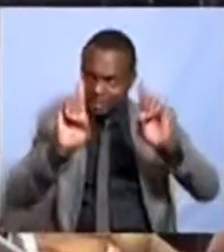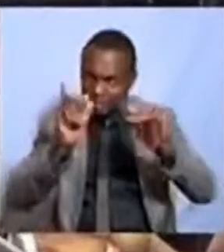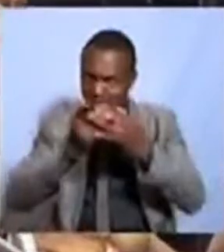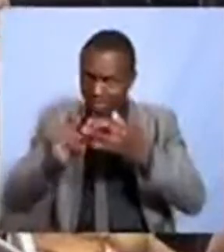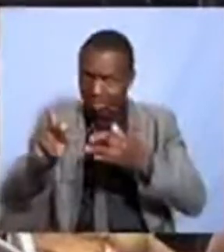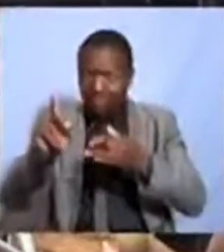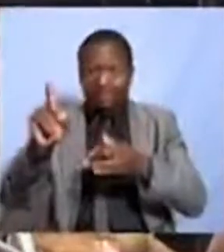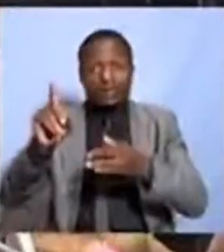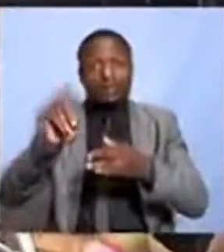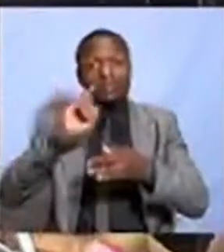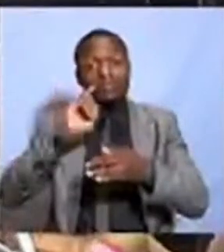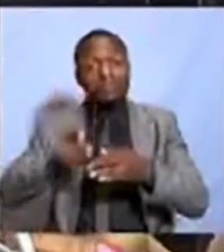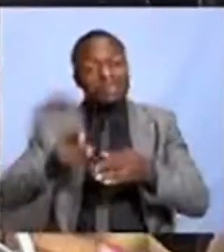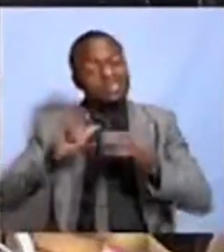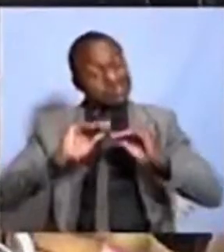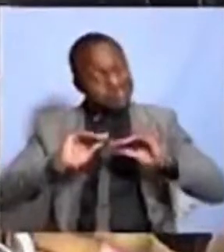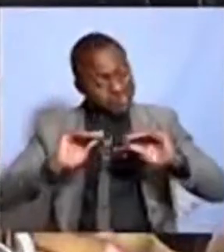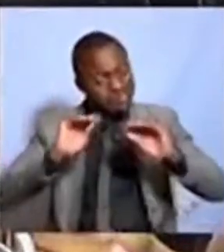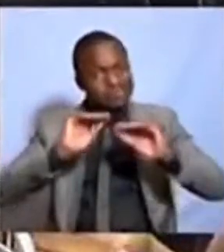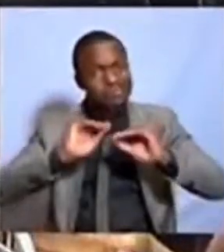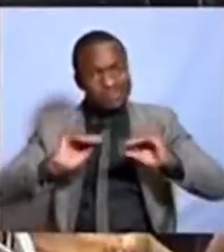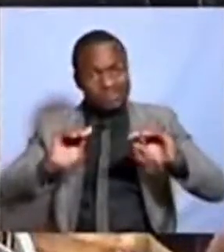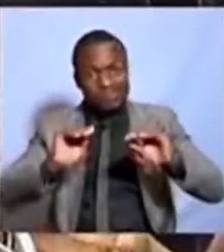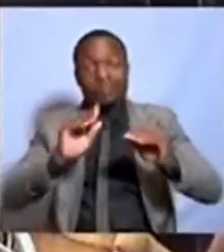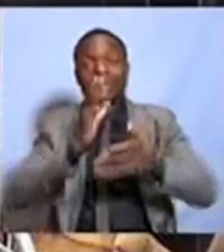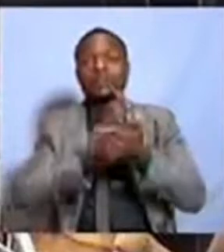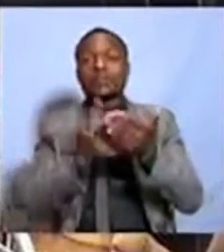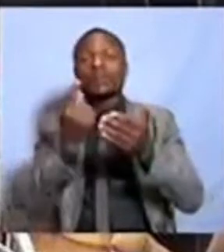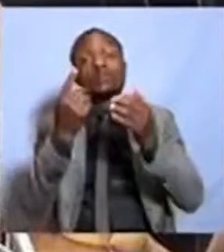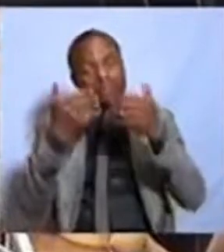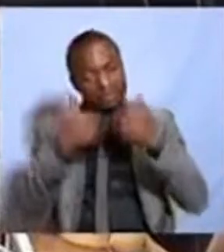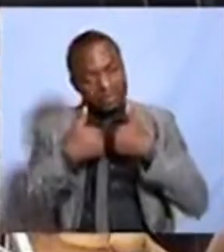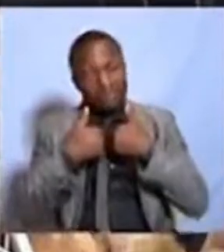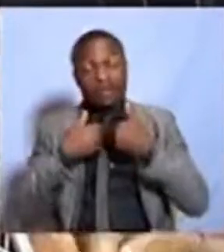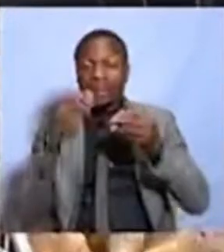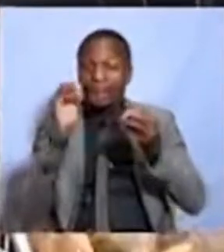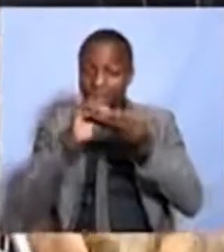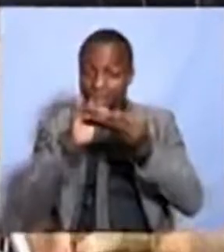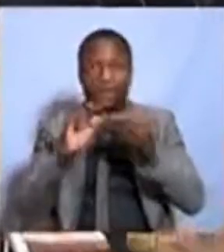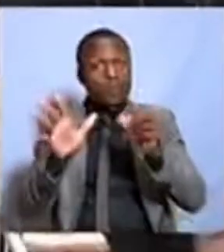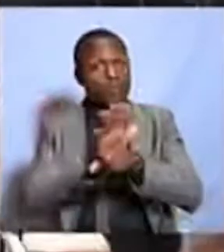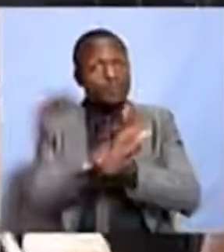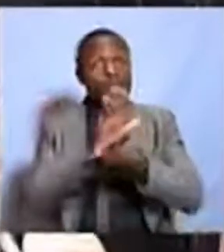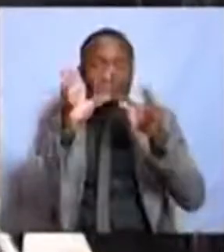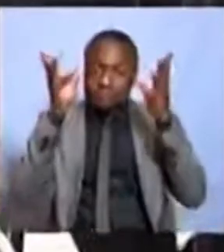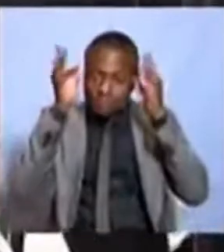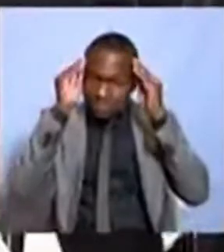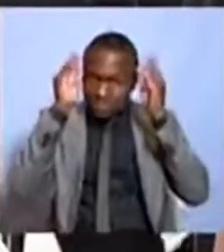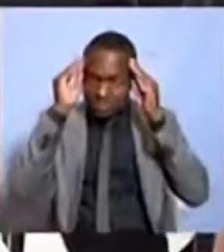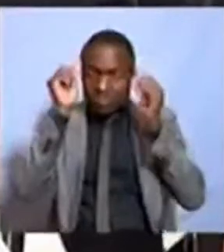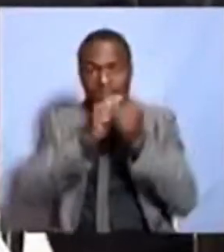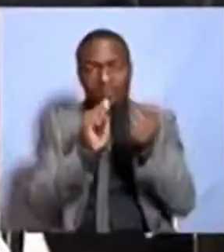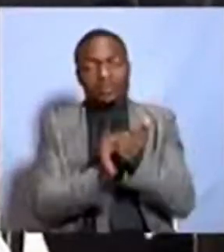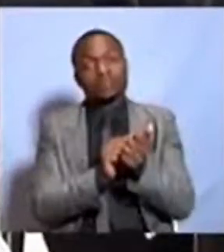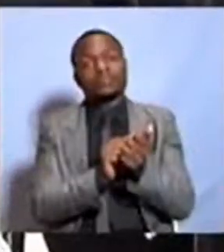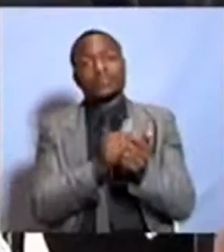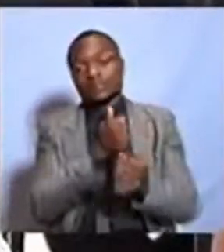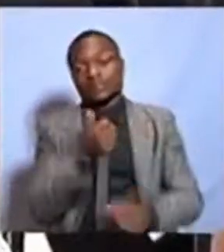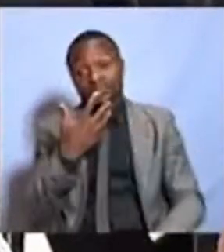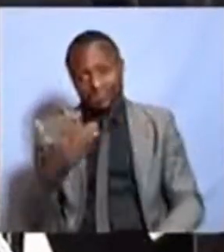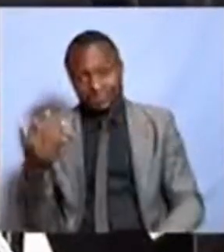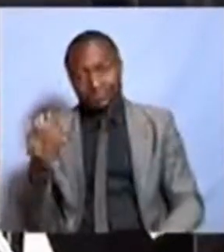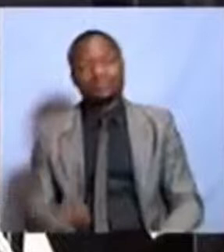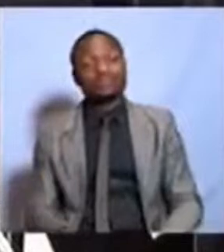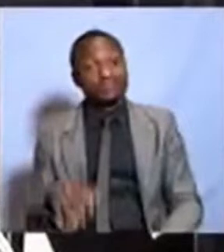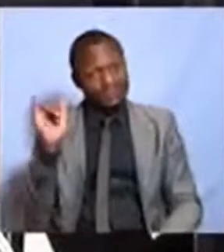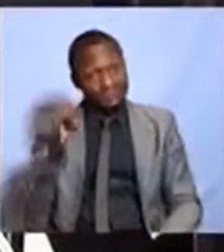that is all-encompassing, where somebody is now able to have transformative knowledge or attitudes towards a certain type of thing. So I think,